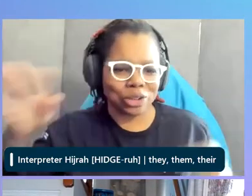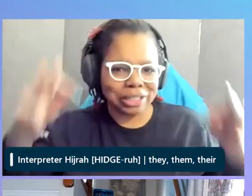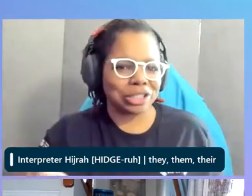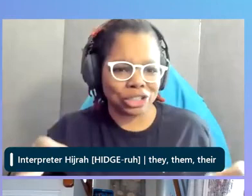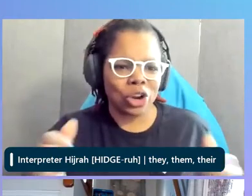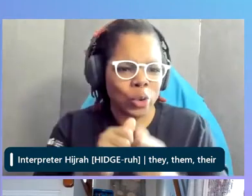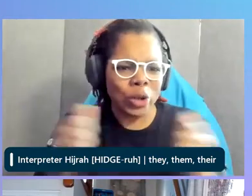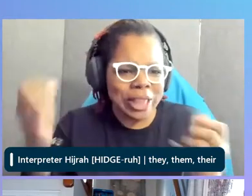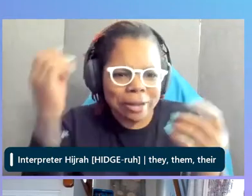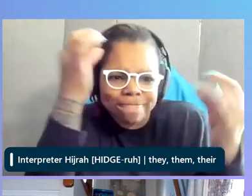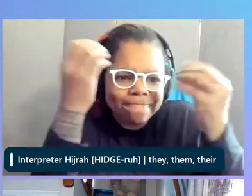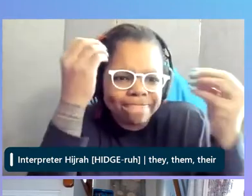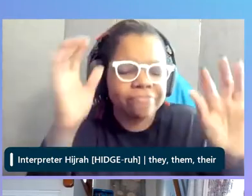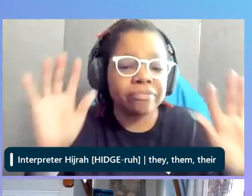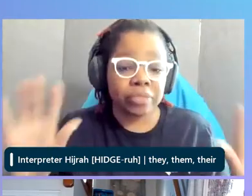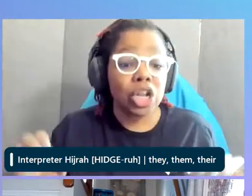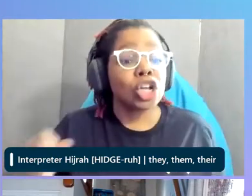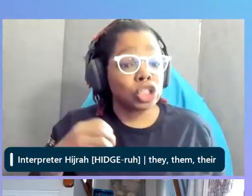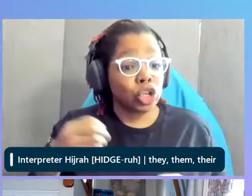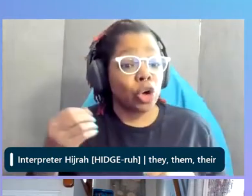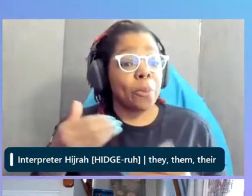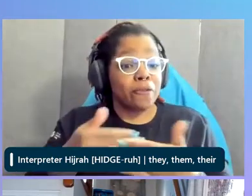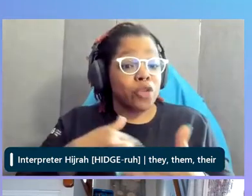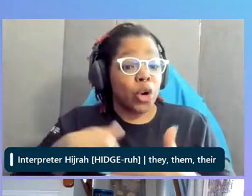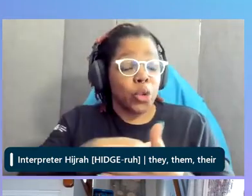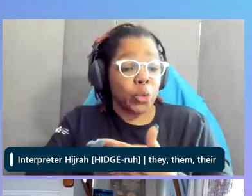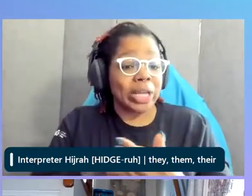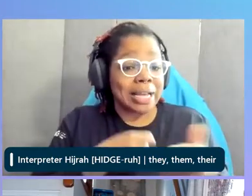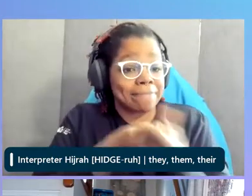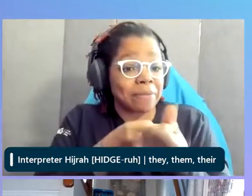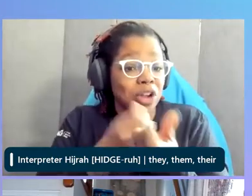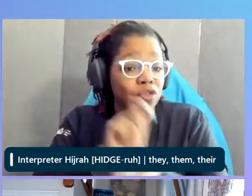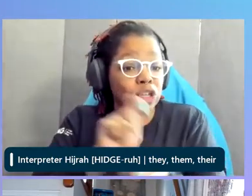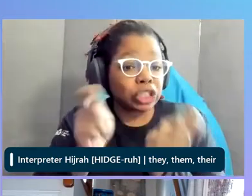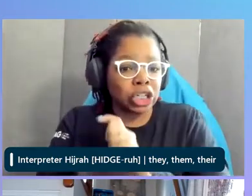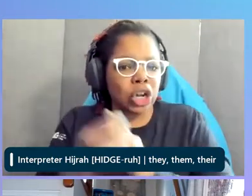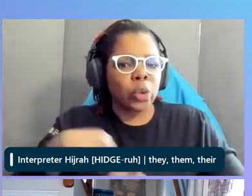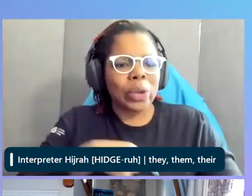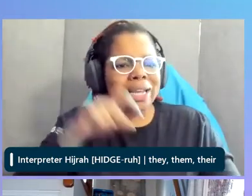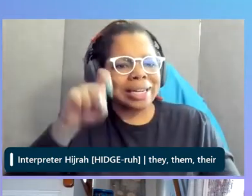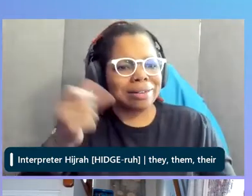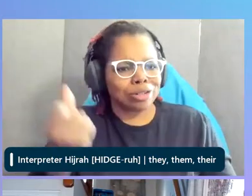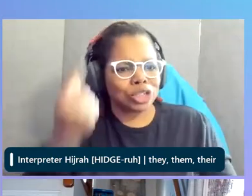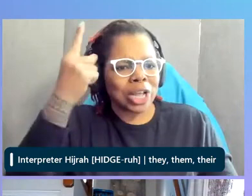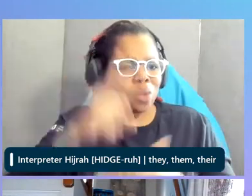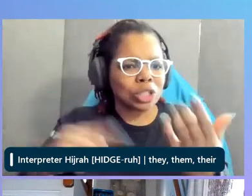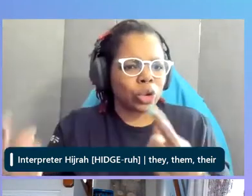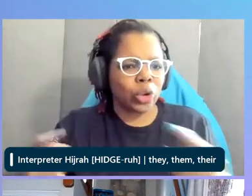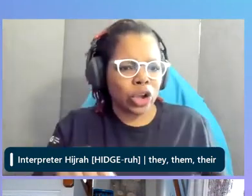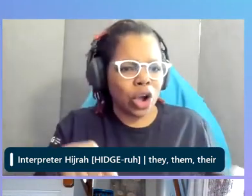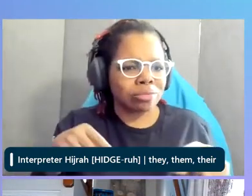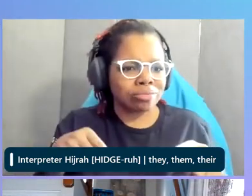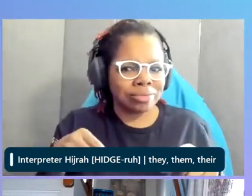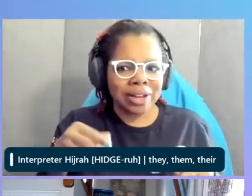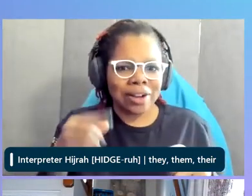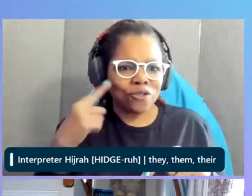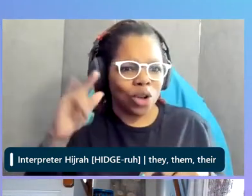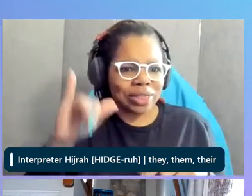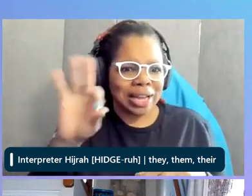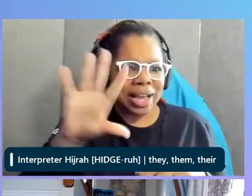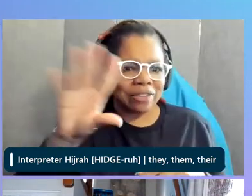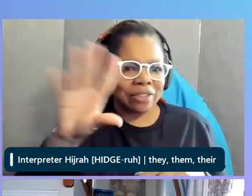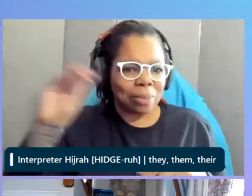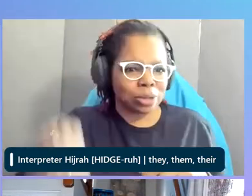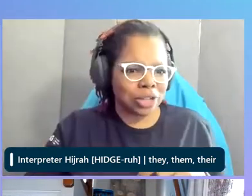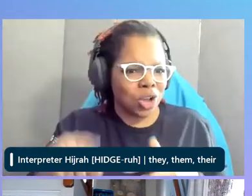thought. And so before we can advocate for change, we really need to have some sense of what is going on in that 95%. What